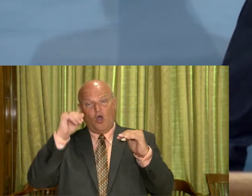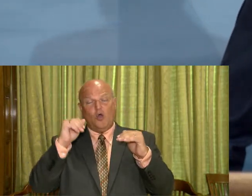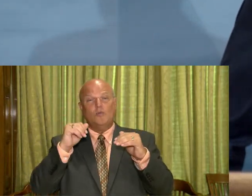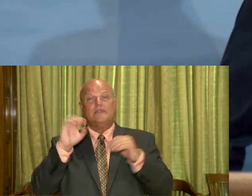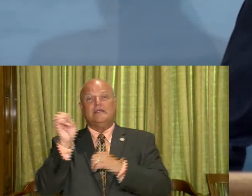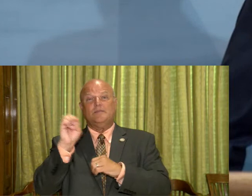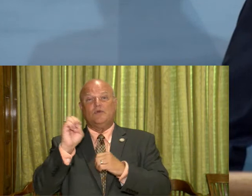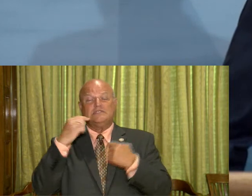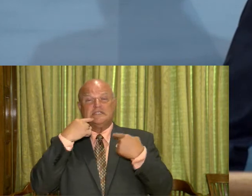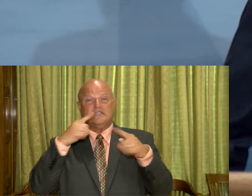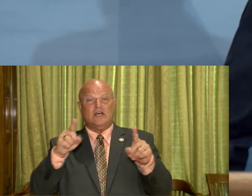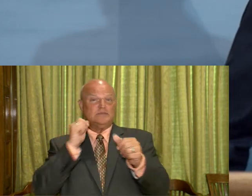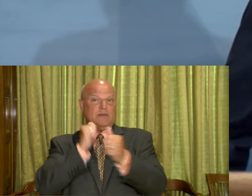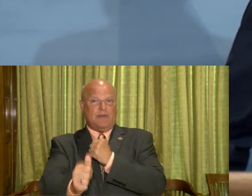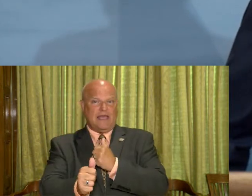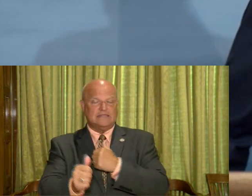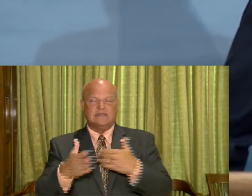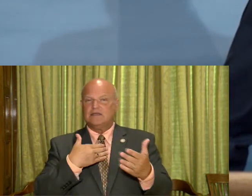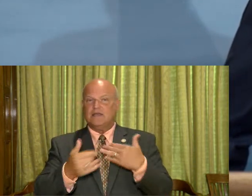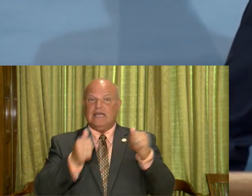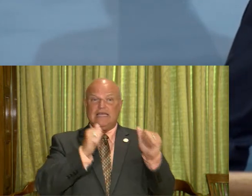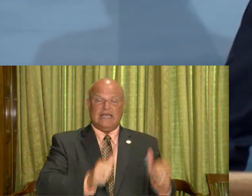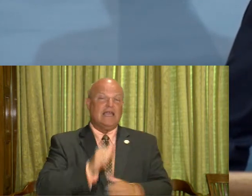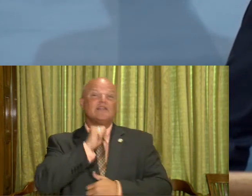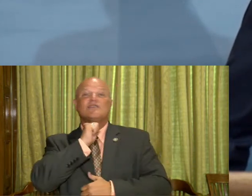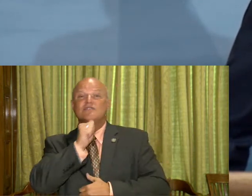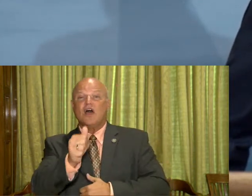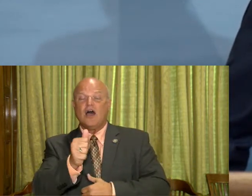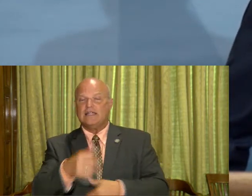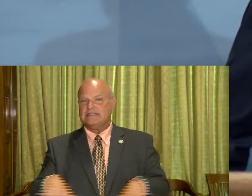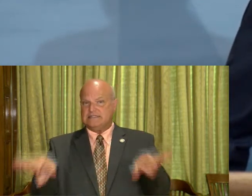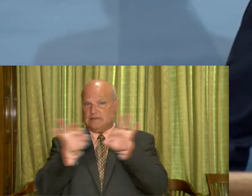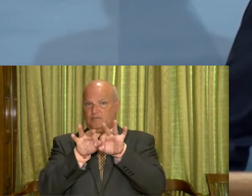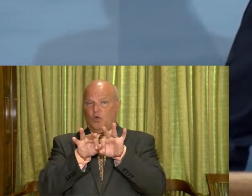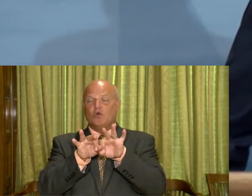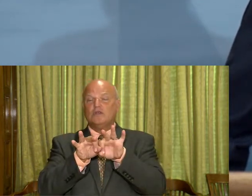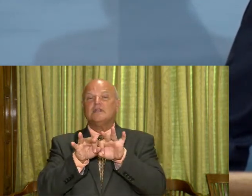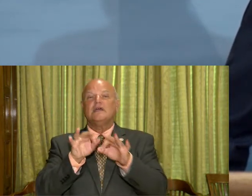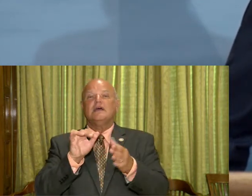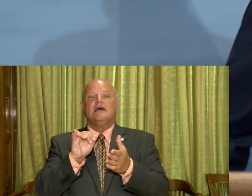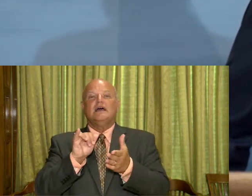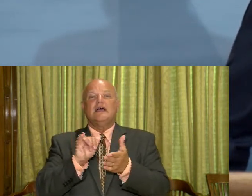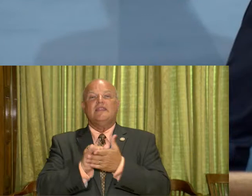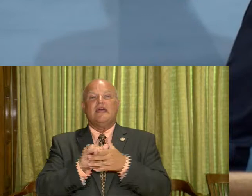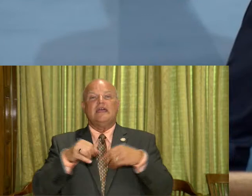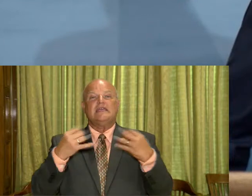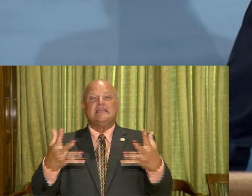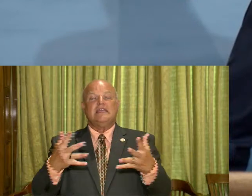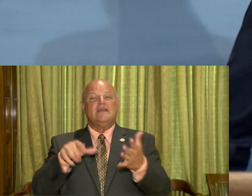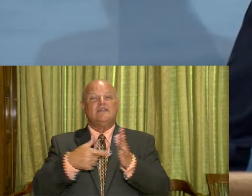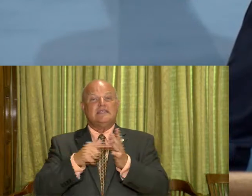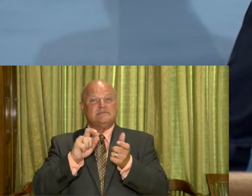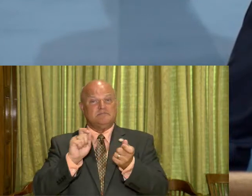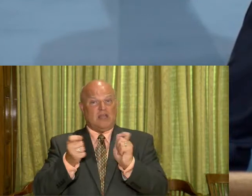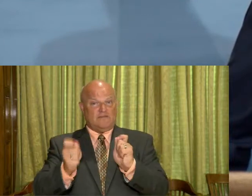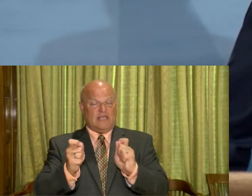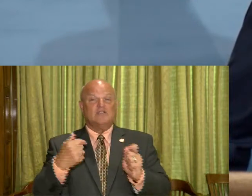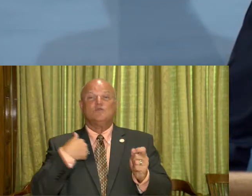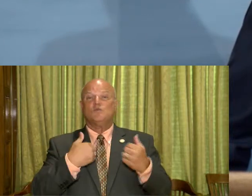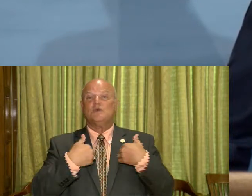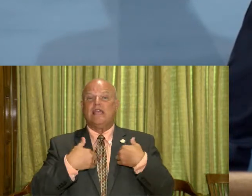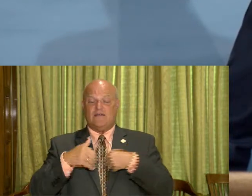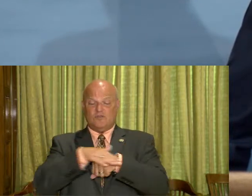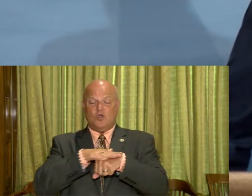be passed, but regardless whether it can or not, it's important to give this modification so we have